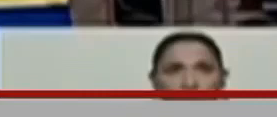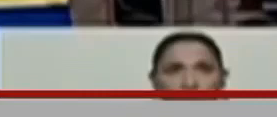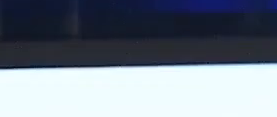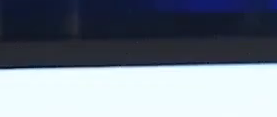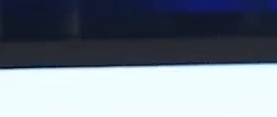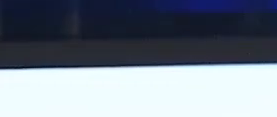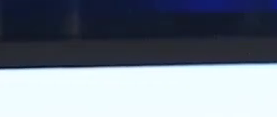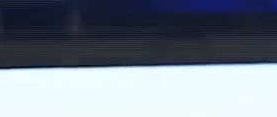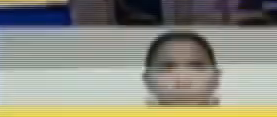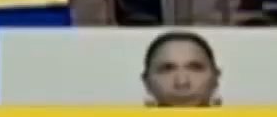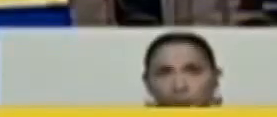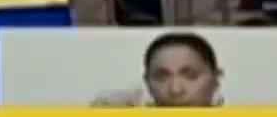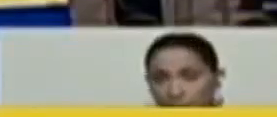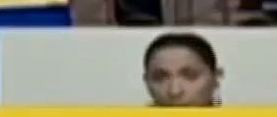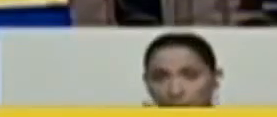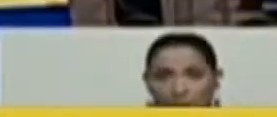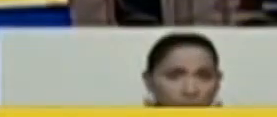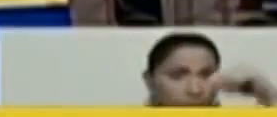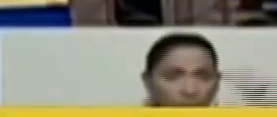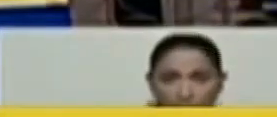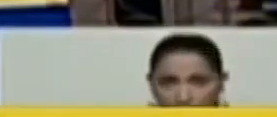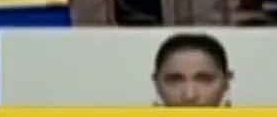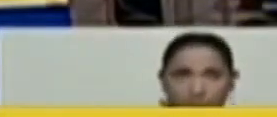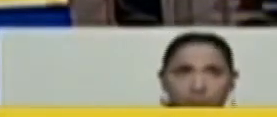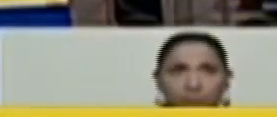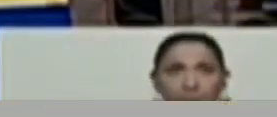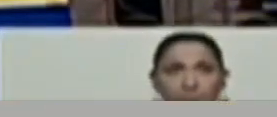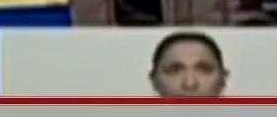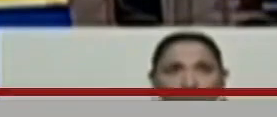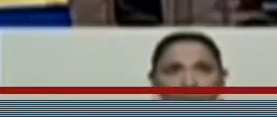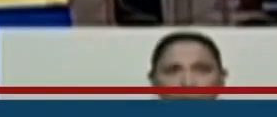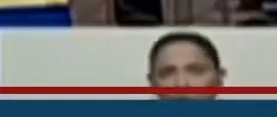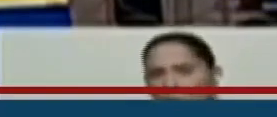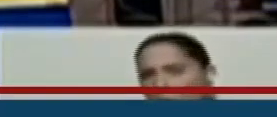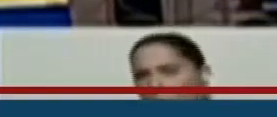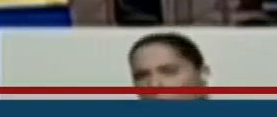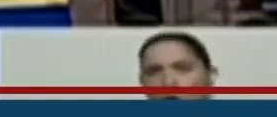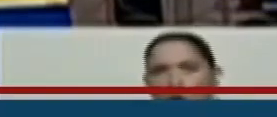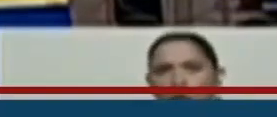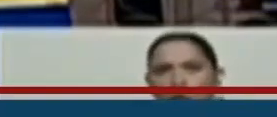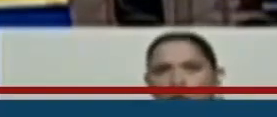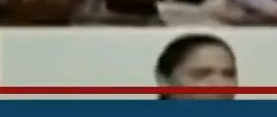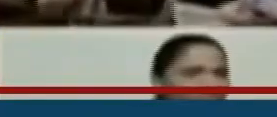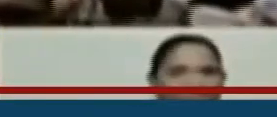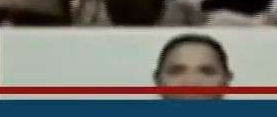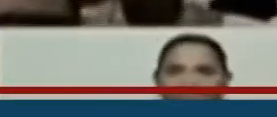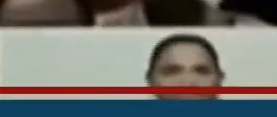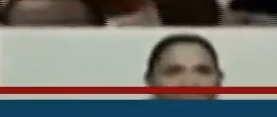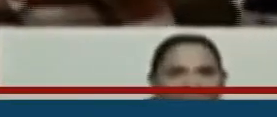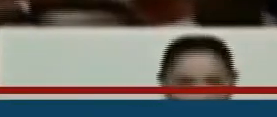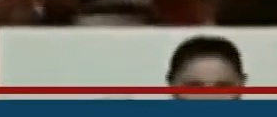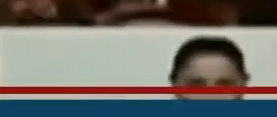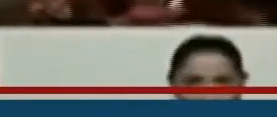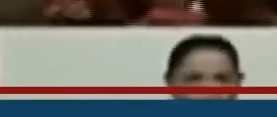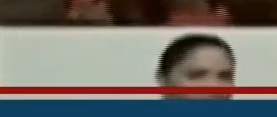President Nicolas Maduro gave 72 hours for all U.S. diplomatic personnel to leave the country. He accused the U.S. government of